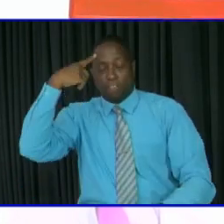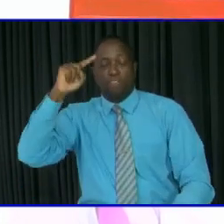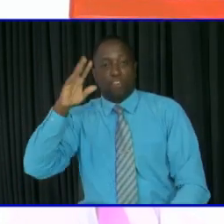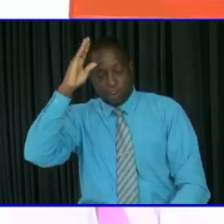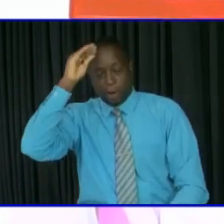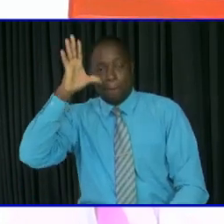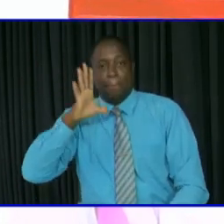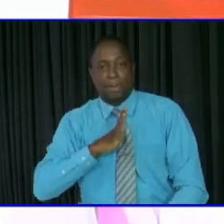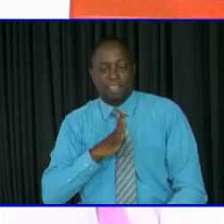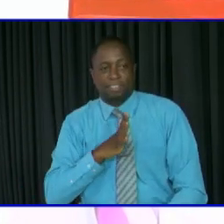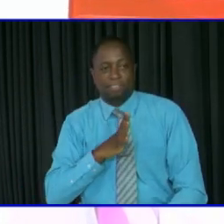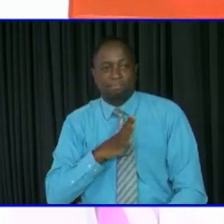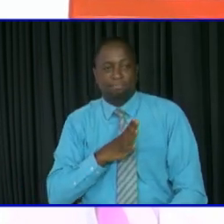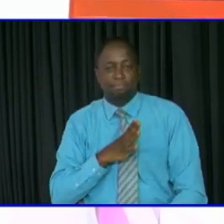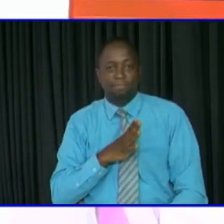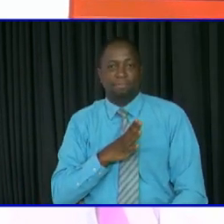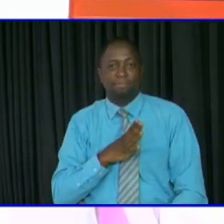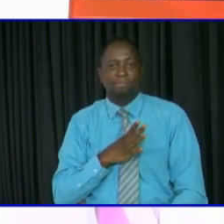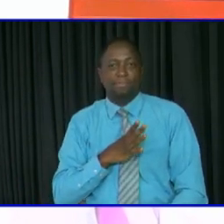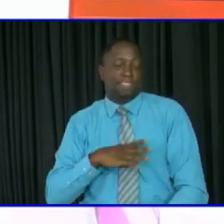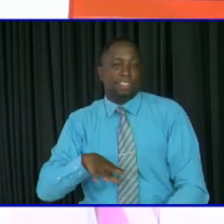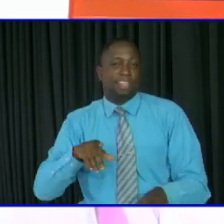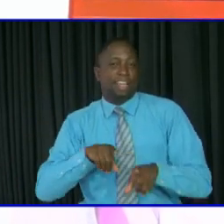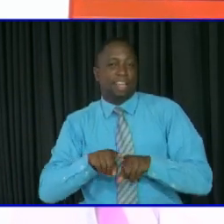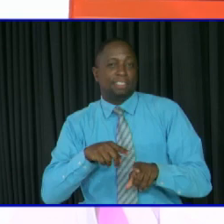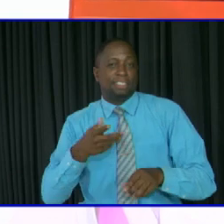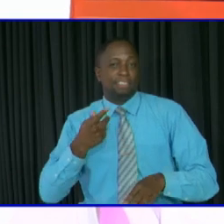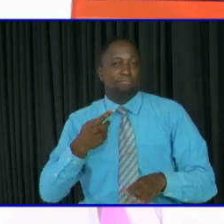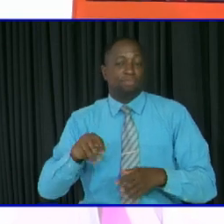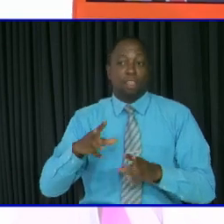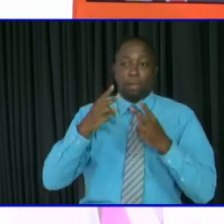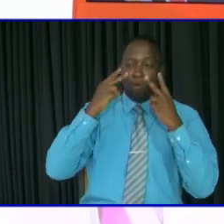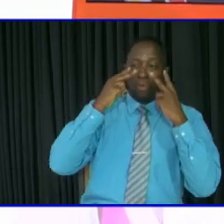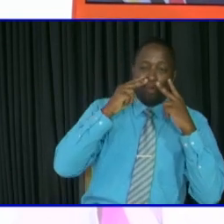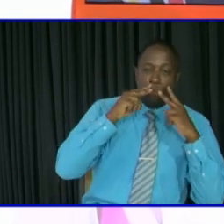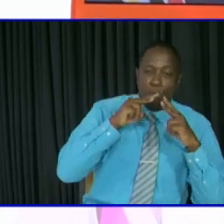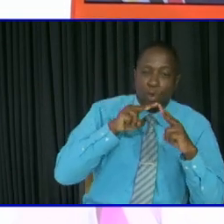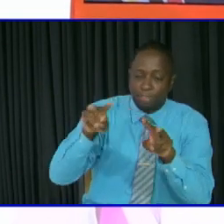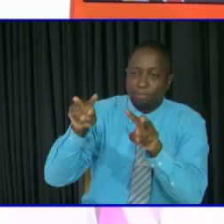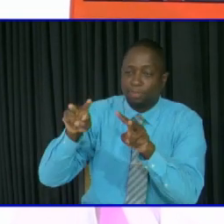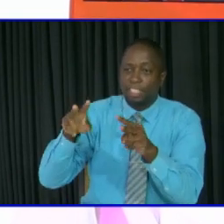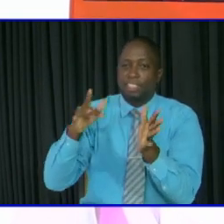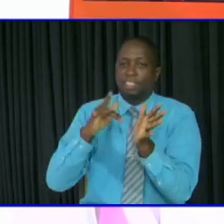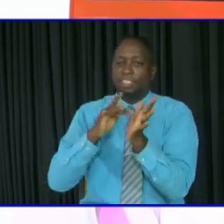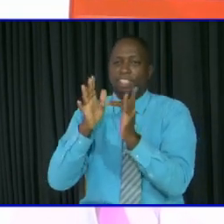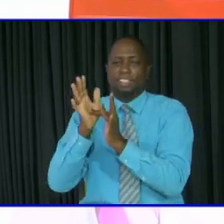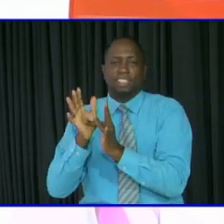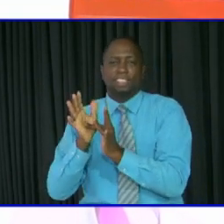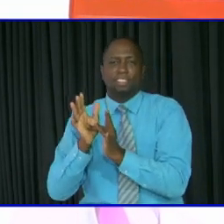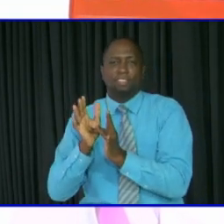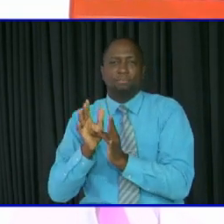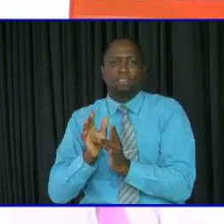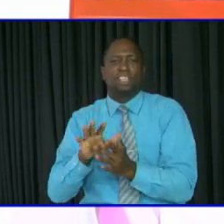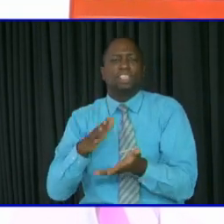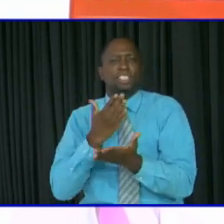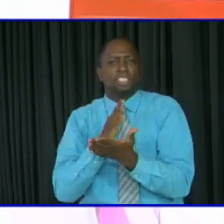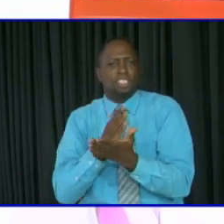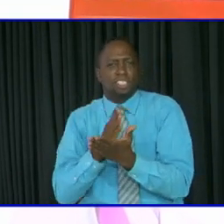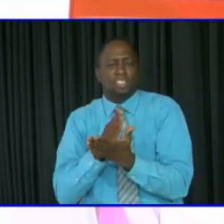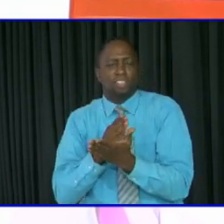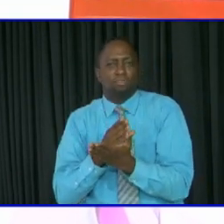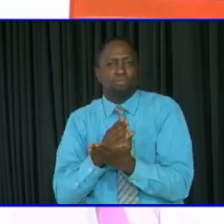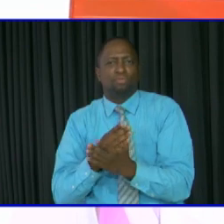bridegroom. It is as they behold this wedding procession that Jesus shares this all-important